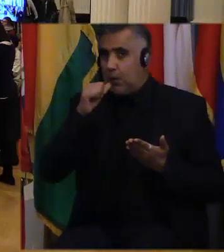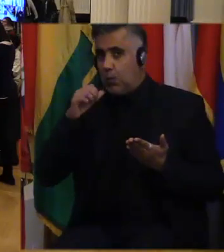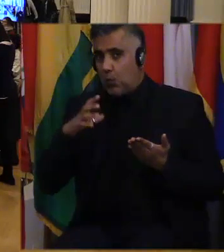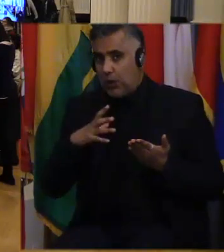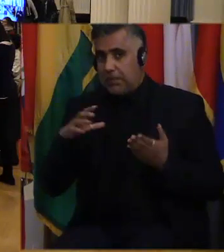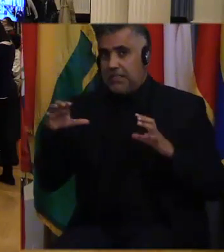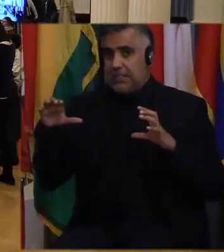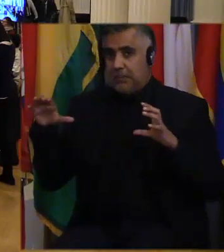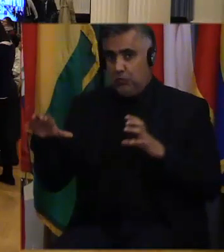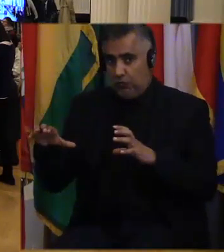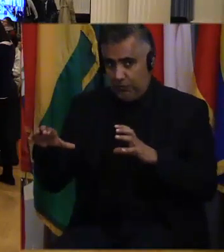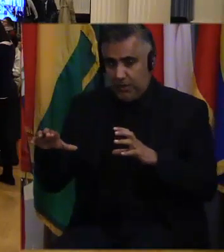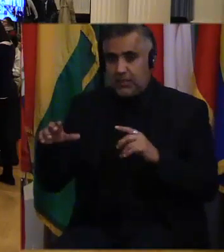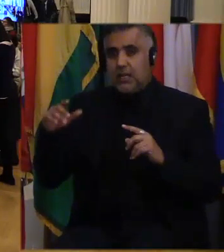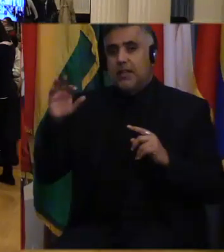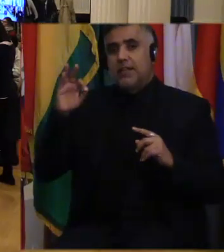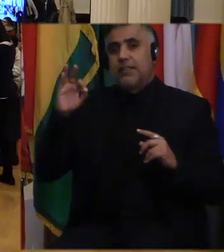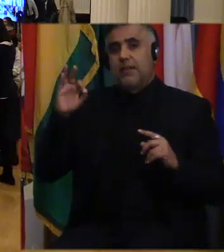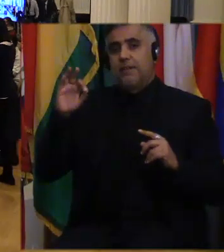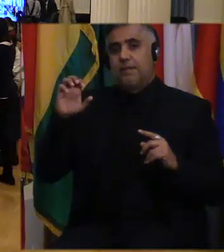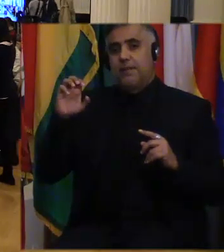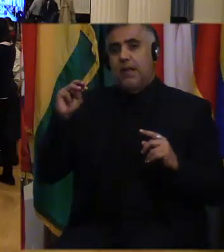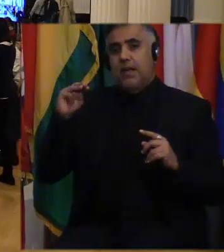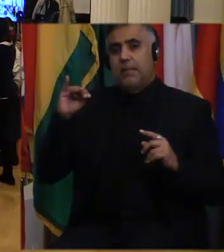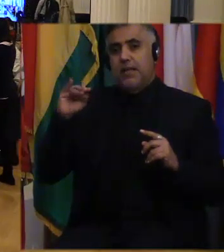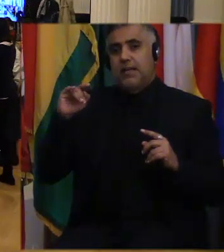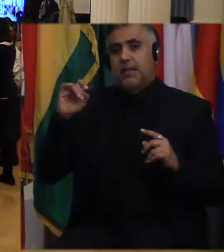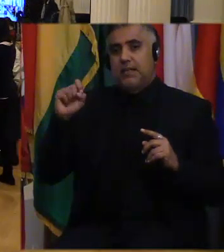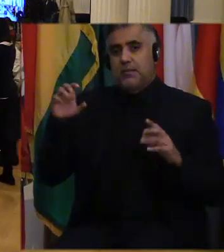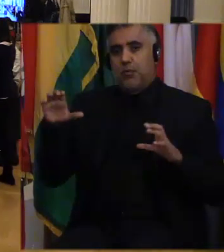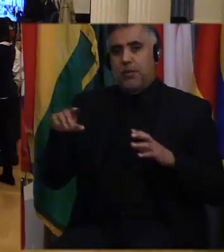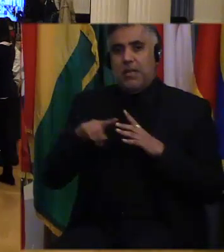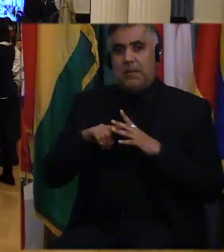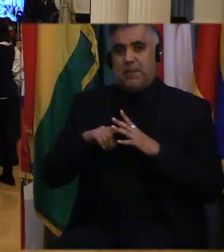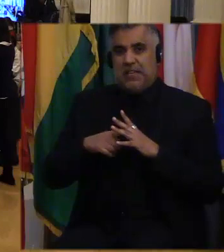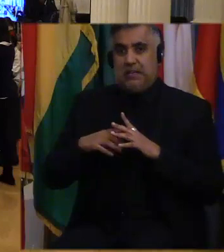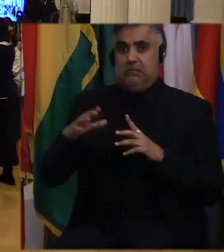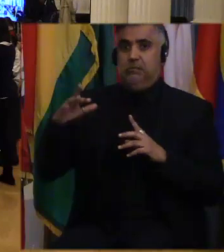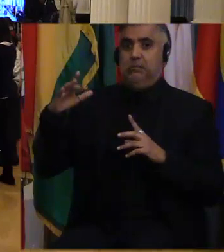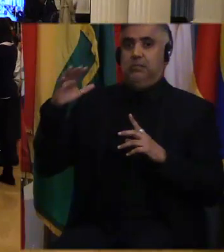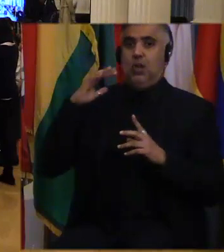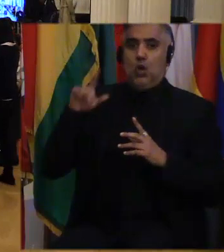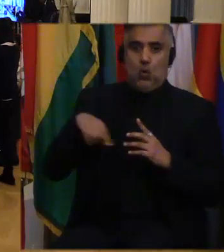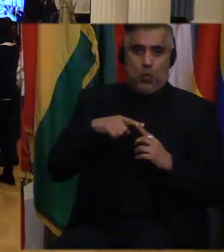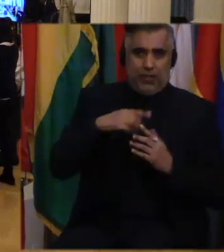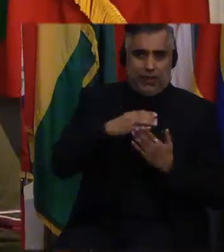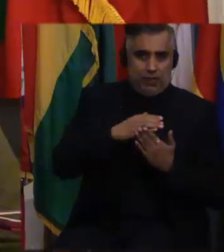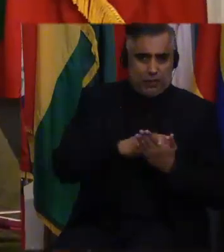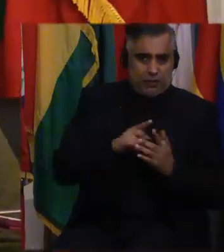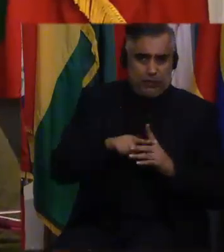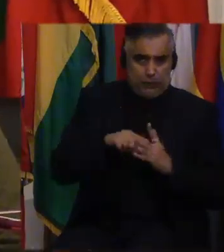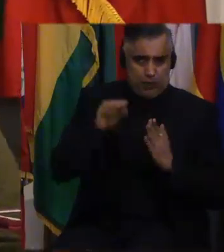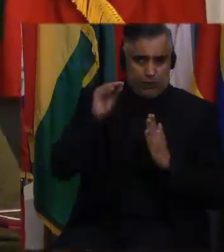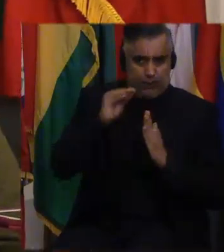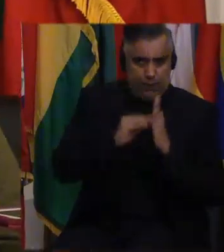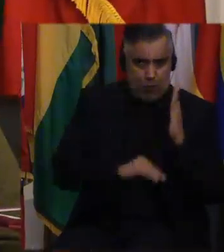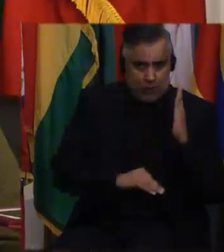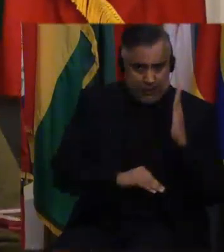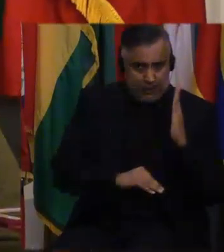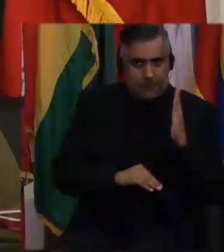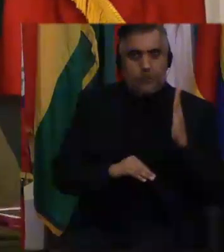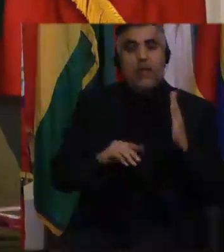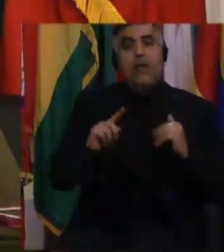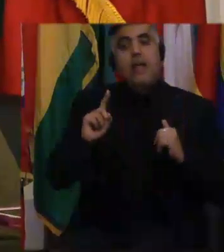América Latina, comienza muy temprano, comienza en la formulación de la convención. O sea, fueron las mujeres feministas las